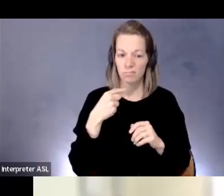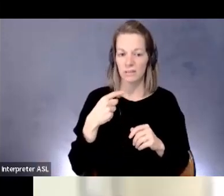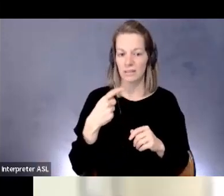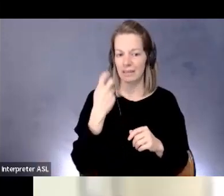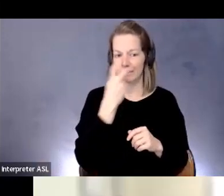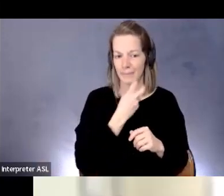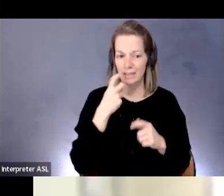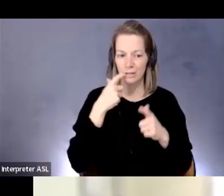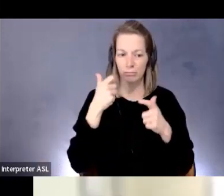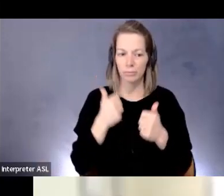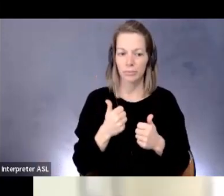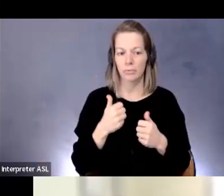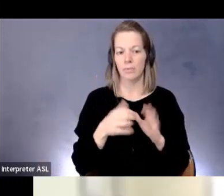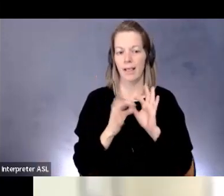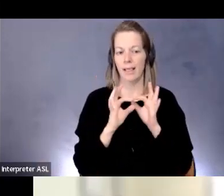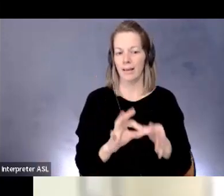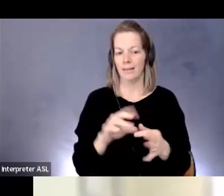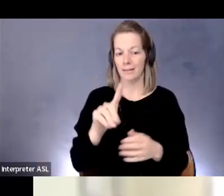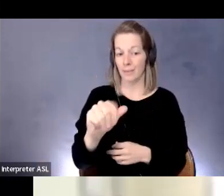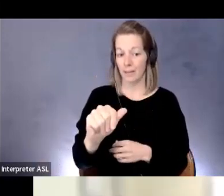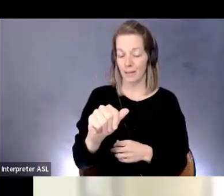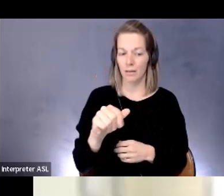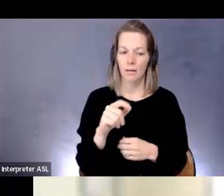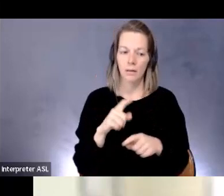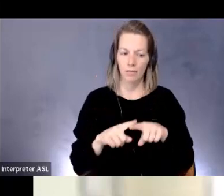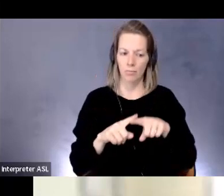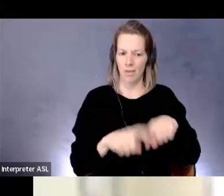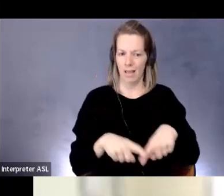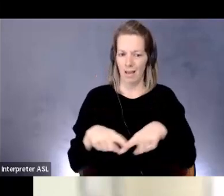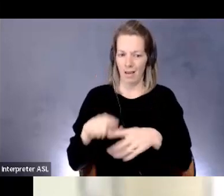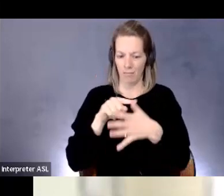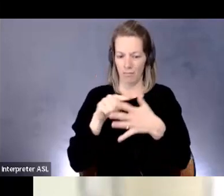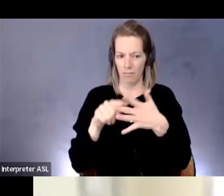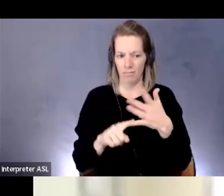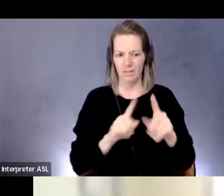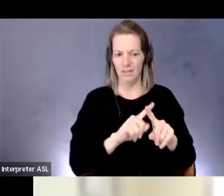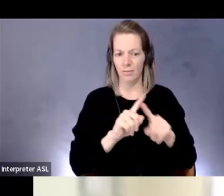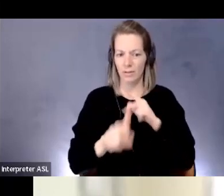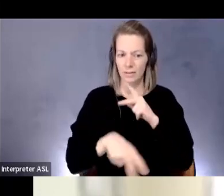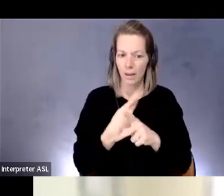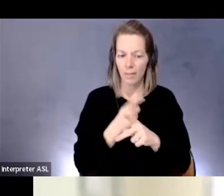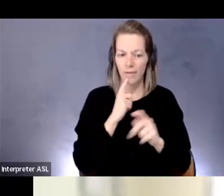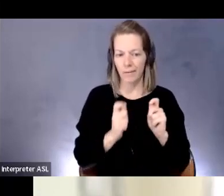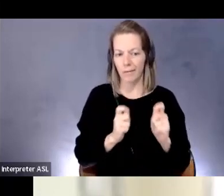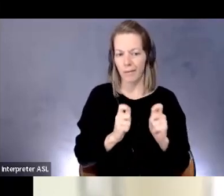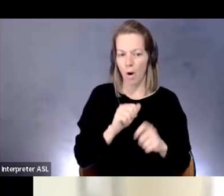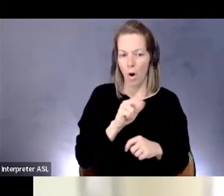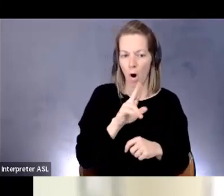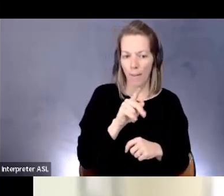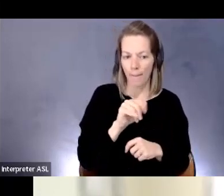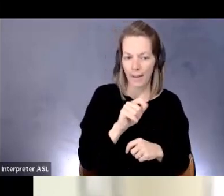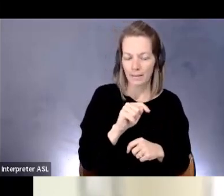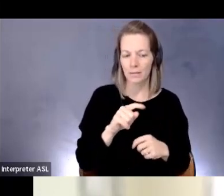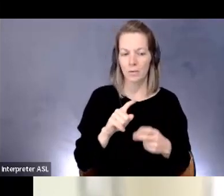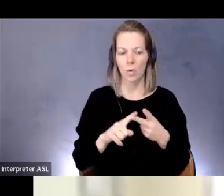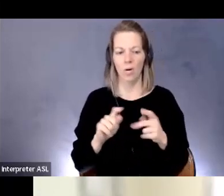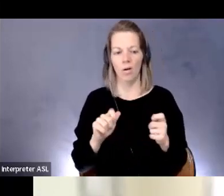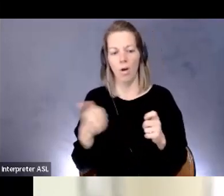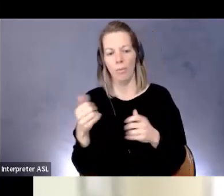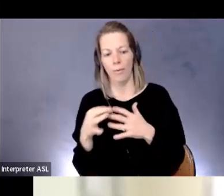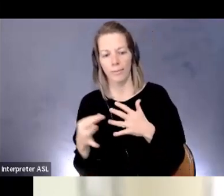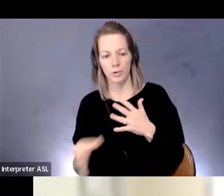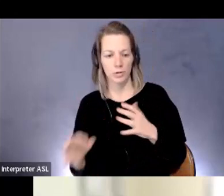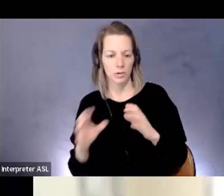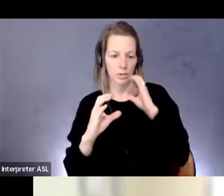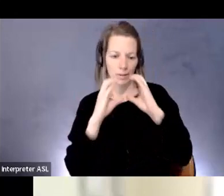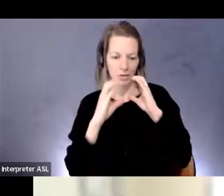speech-related disabilities who must rely on various forms of augmentative and alternative communication,